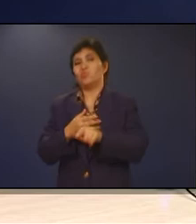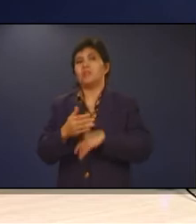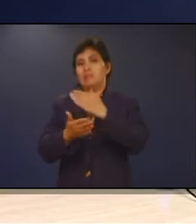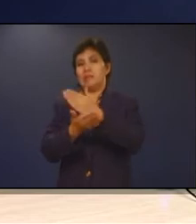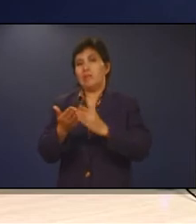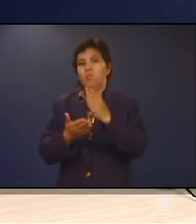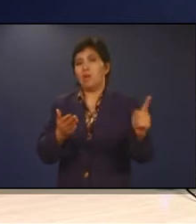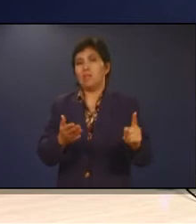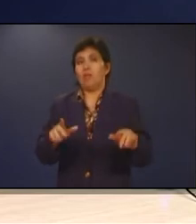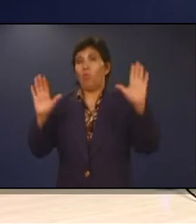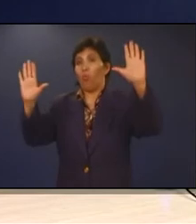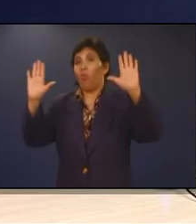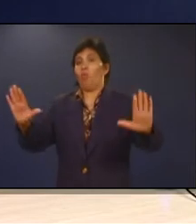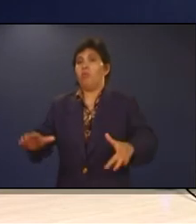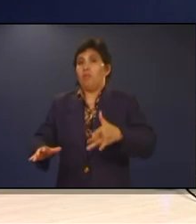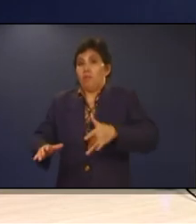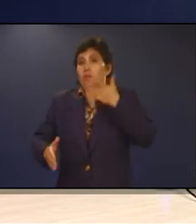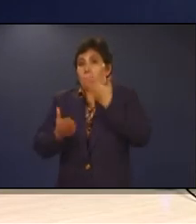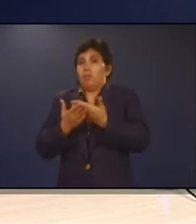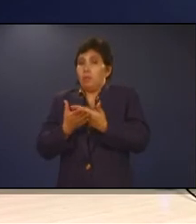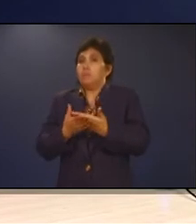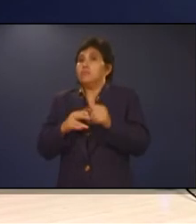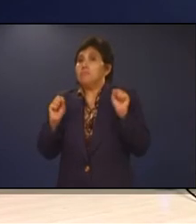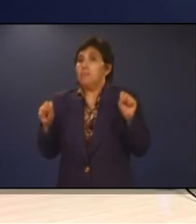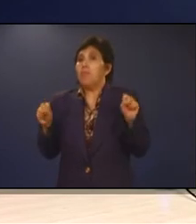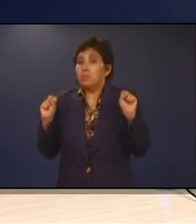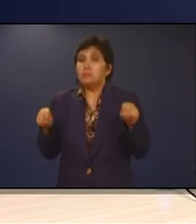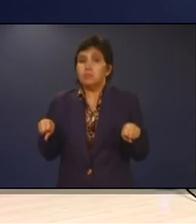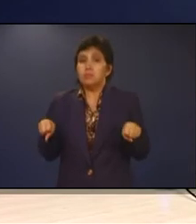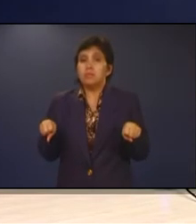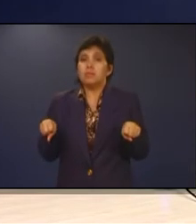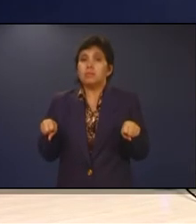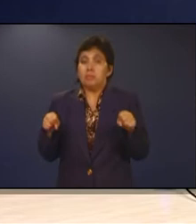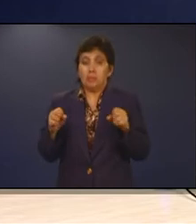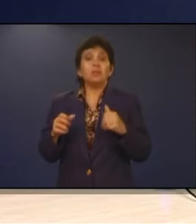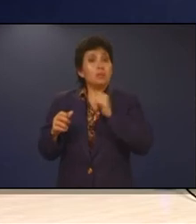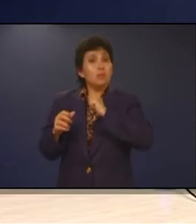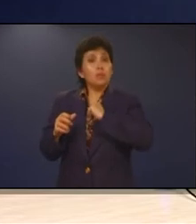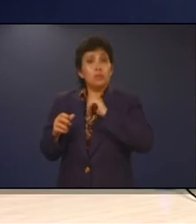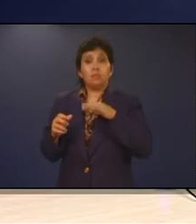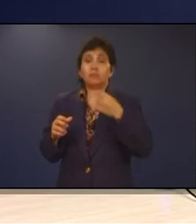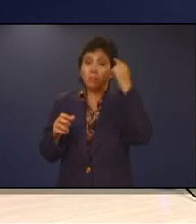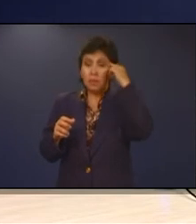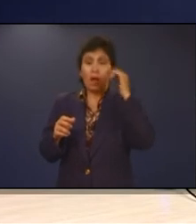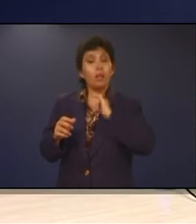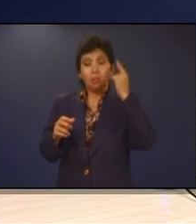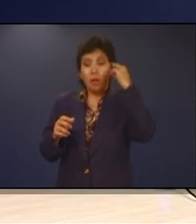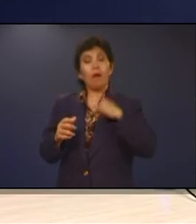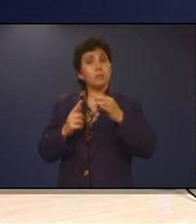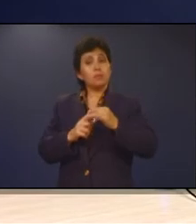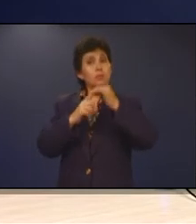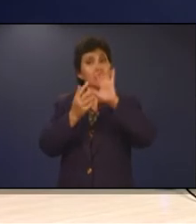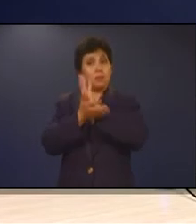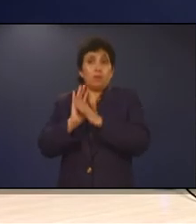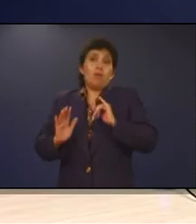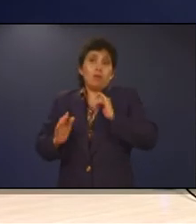as someone great, you feel good about yourself. That's possible. Or you said by yourself, because I'm just special, that's